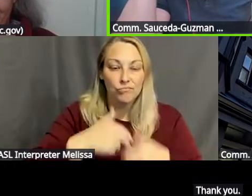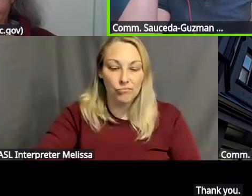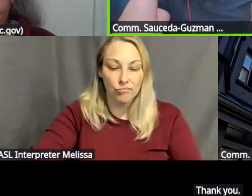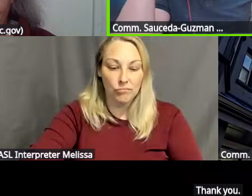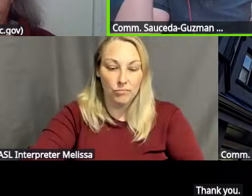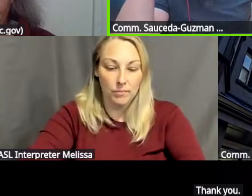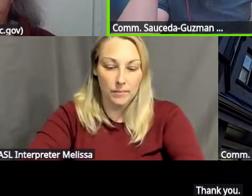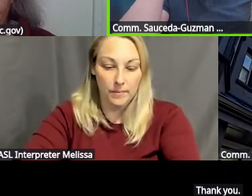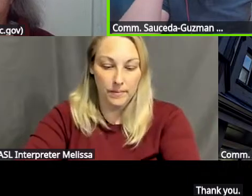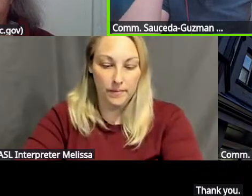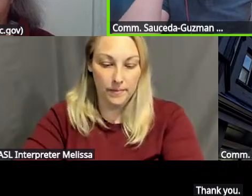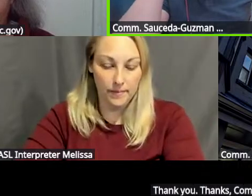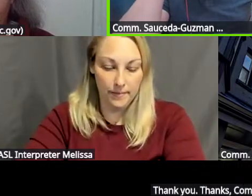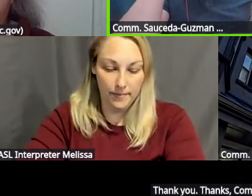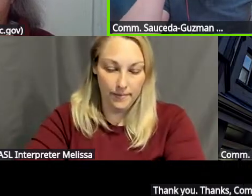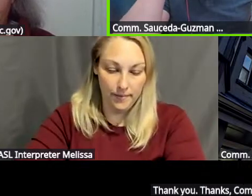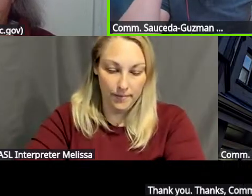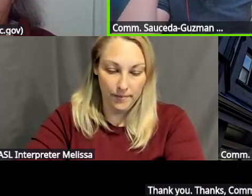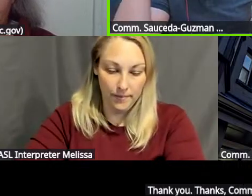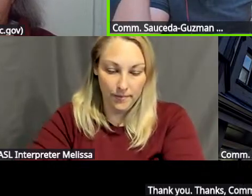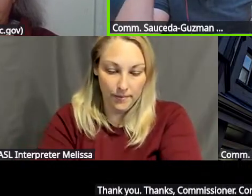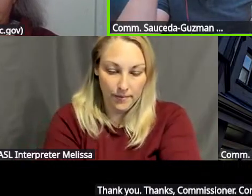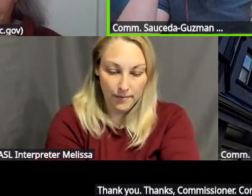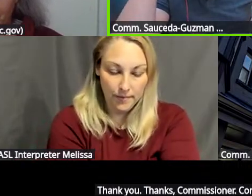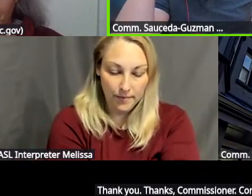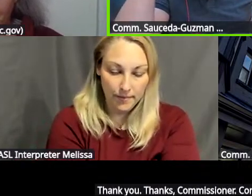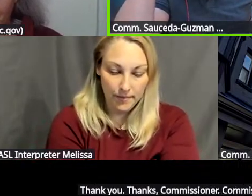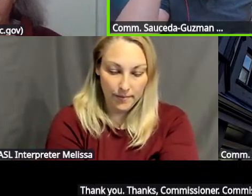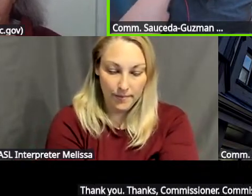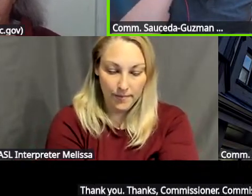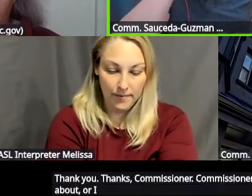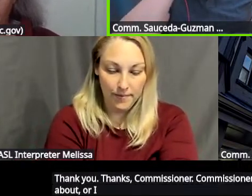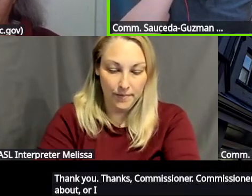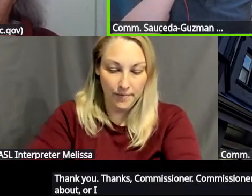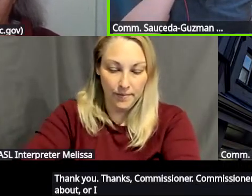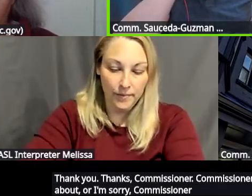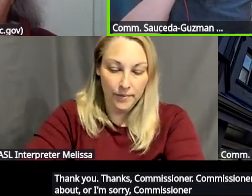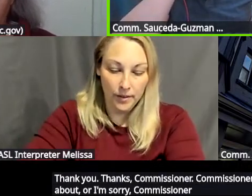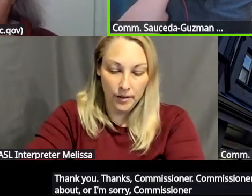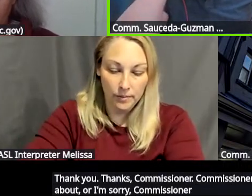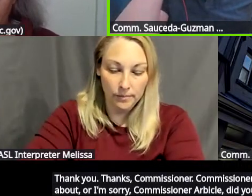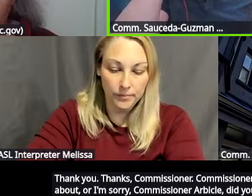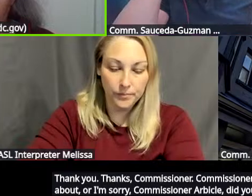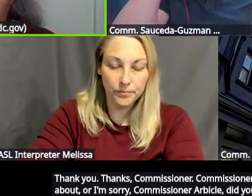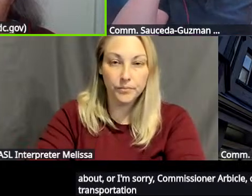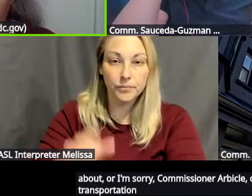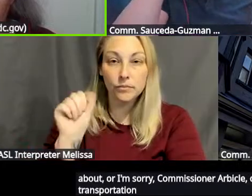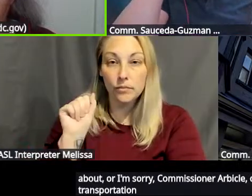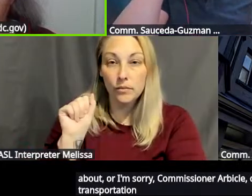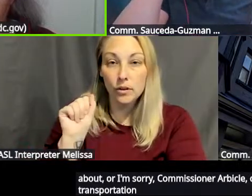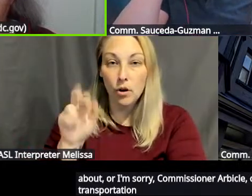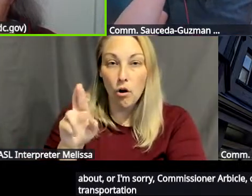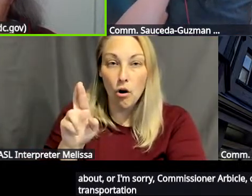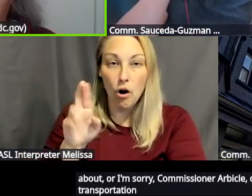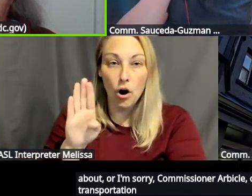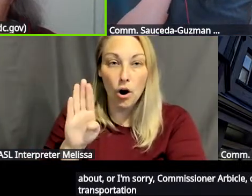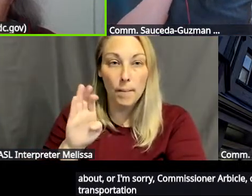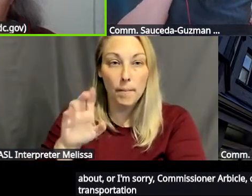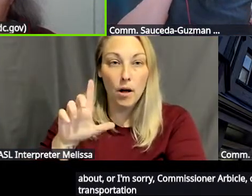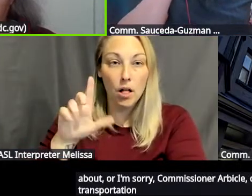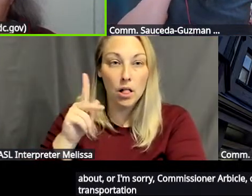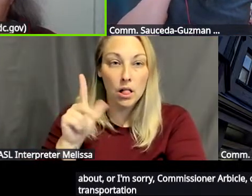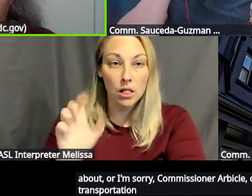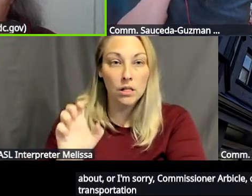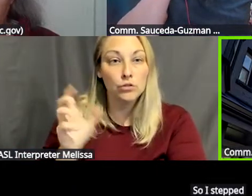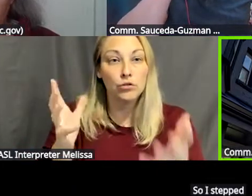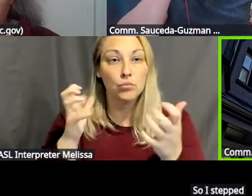Thank you, Commissioner. Commissioner McCray, did you want to talk about, or I'm sorry, Commissioner Arbuckle, did you want to talk about transportation? So I stepped down from